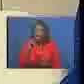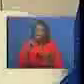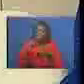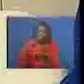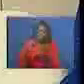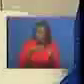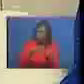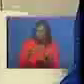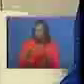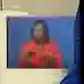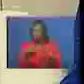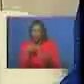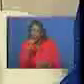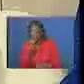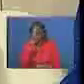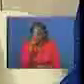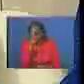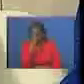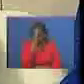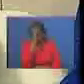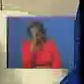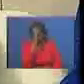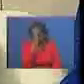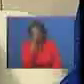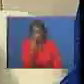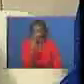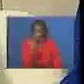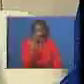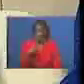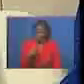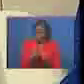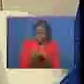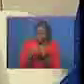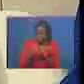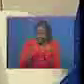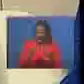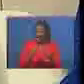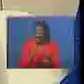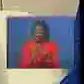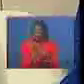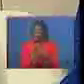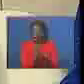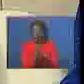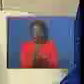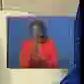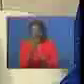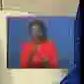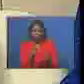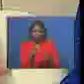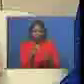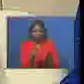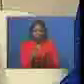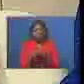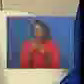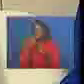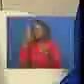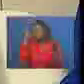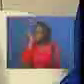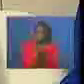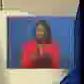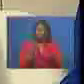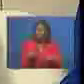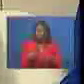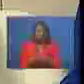who are doubting and we call them doubting Thomases to see that actually this person has competence even more than the staff who are currently